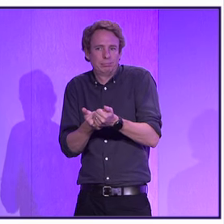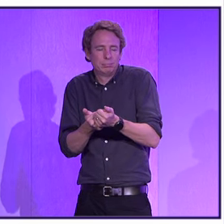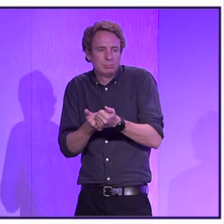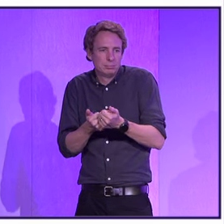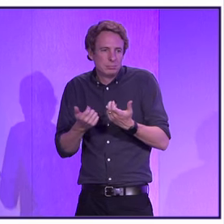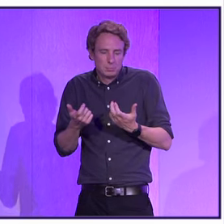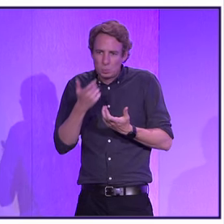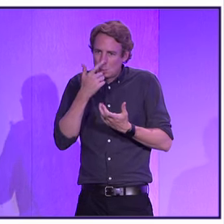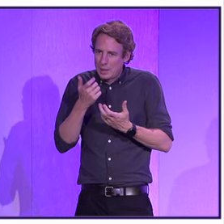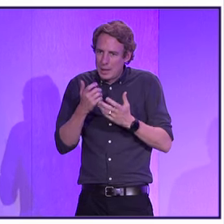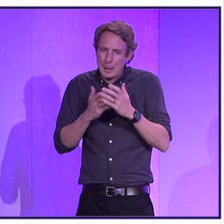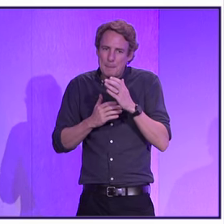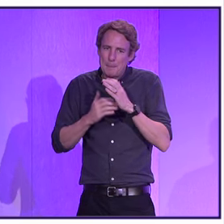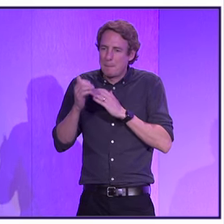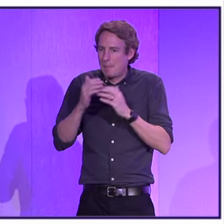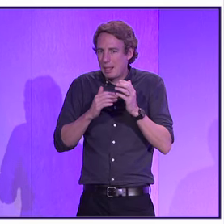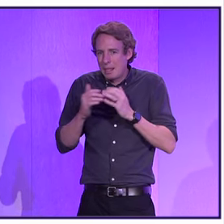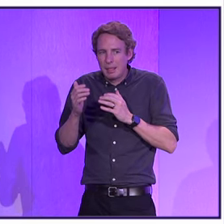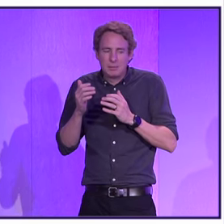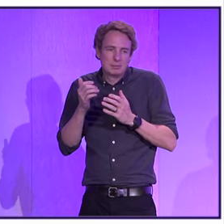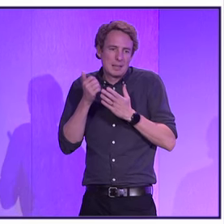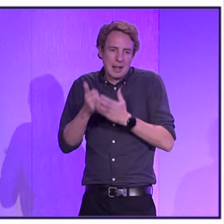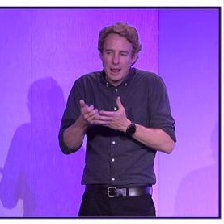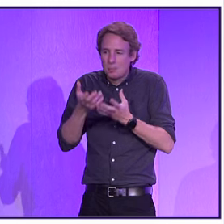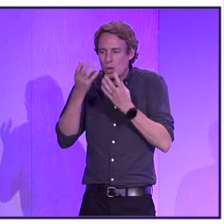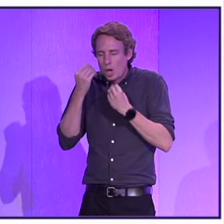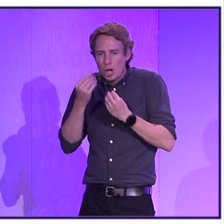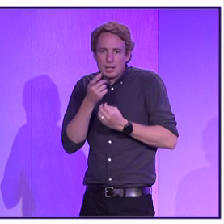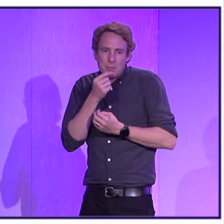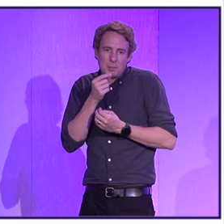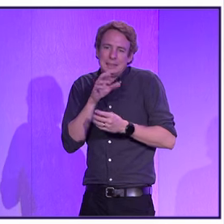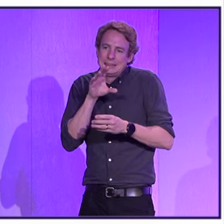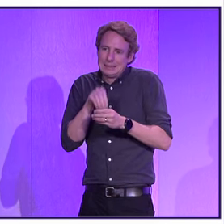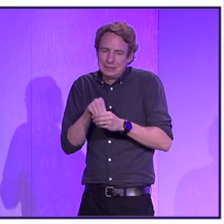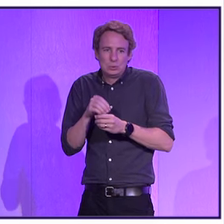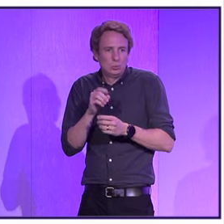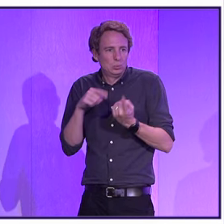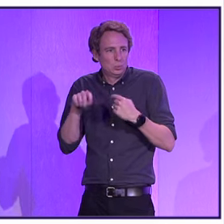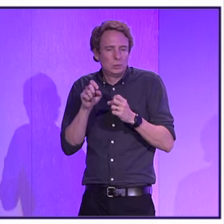that's how we can build learning capability into our systems.